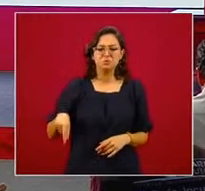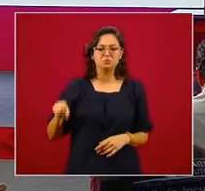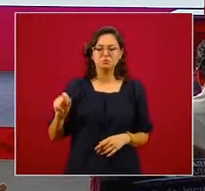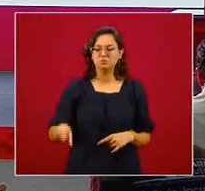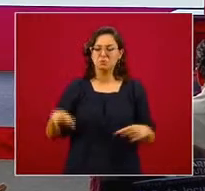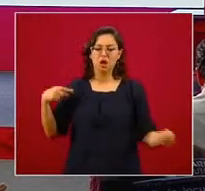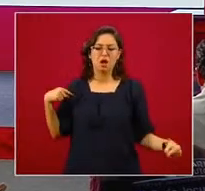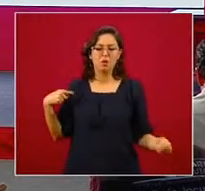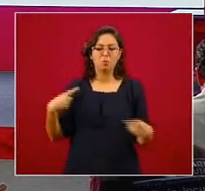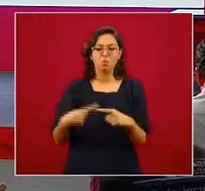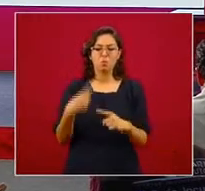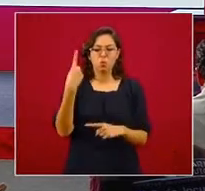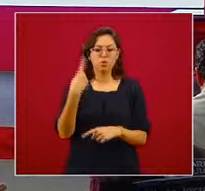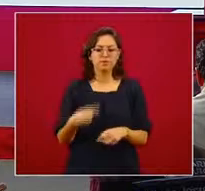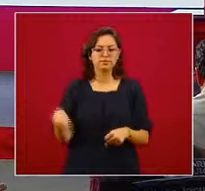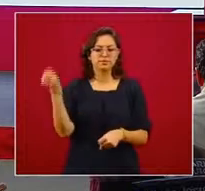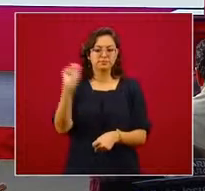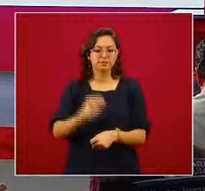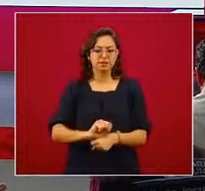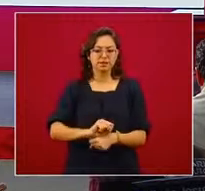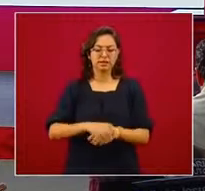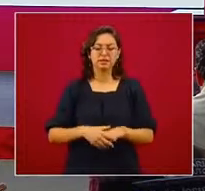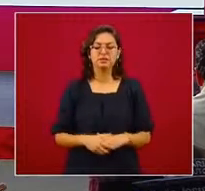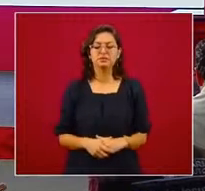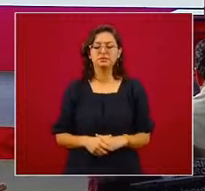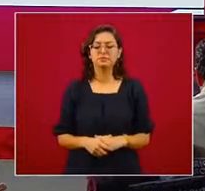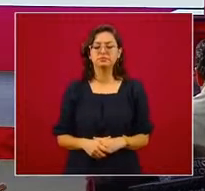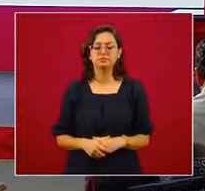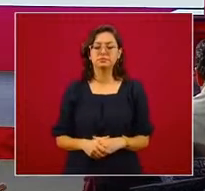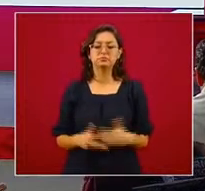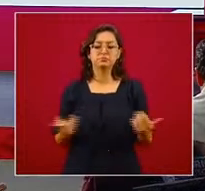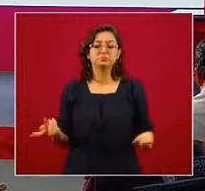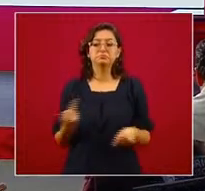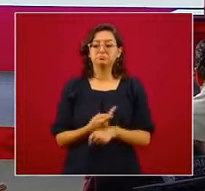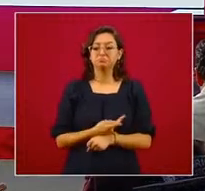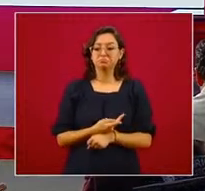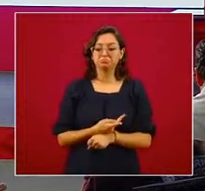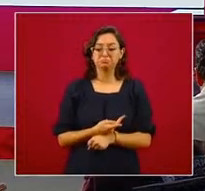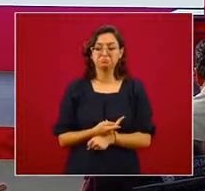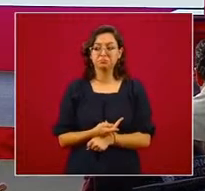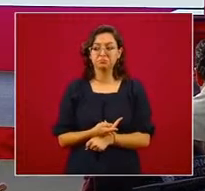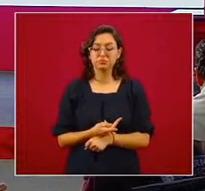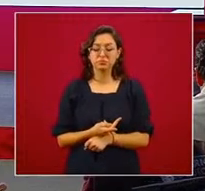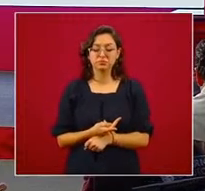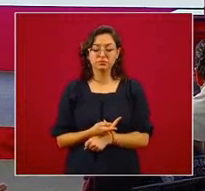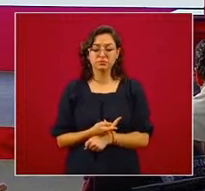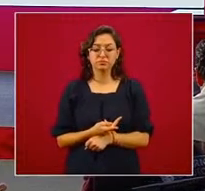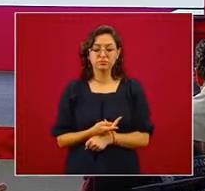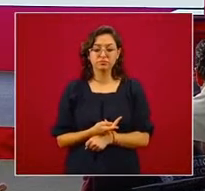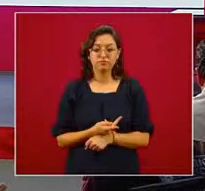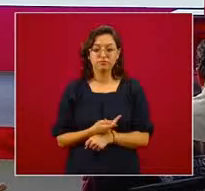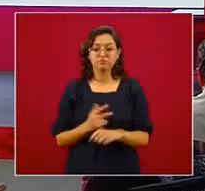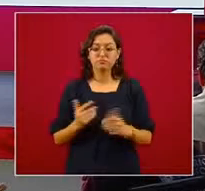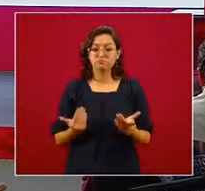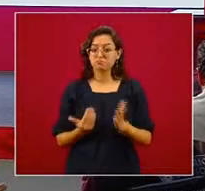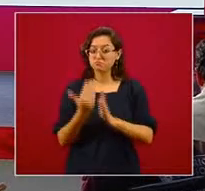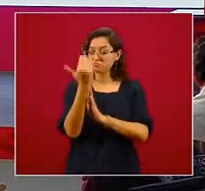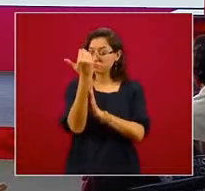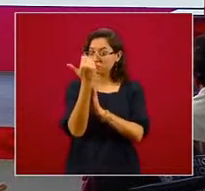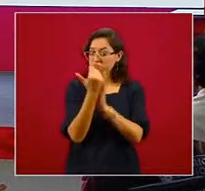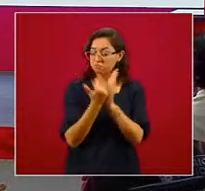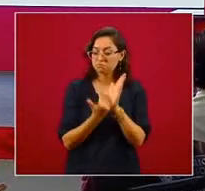we will not engage in certain activities. This is the map. This is a